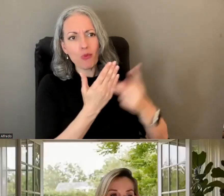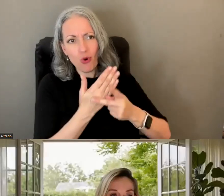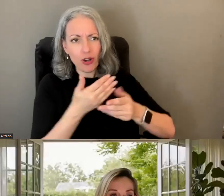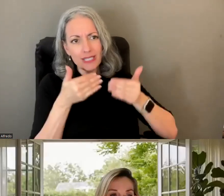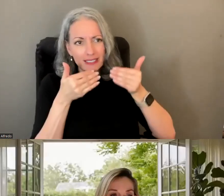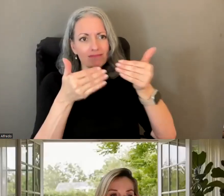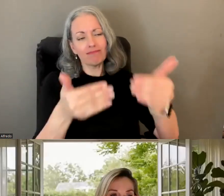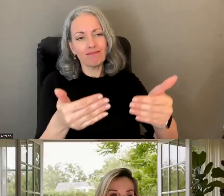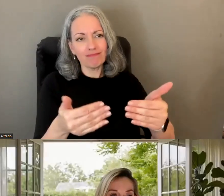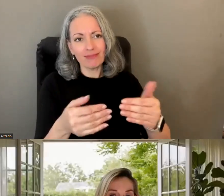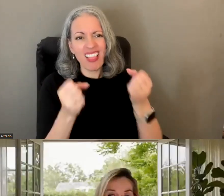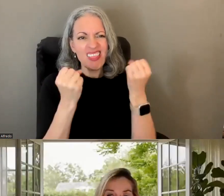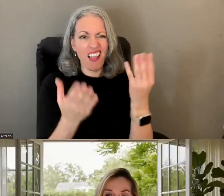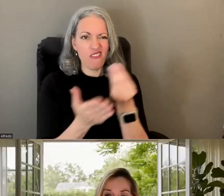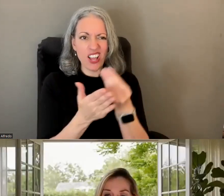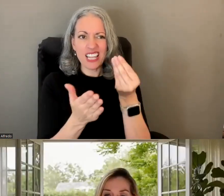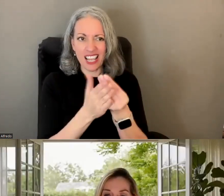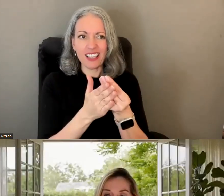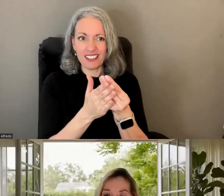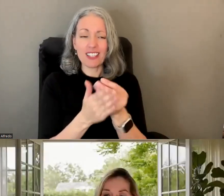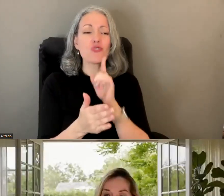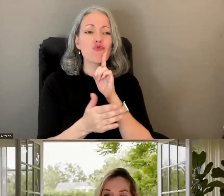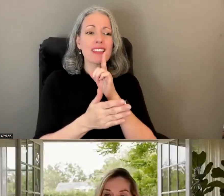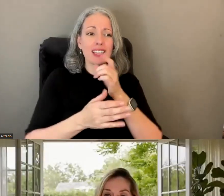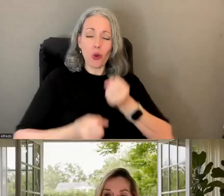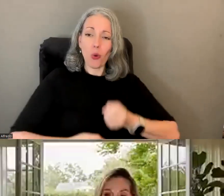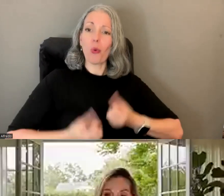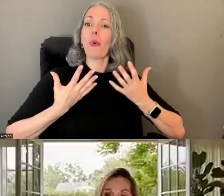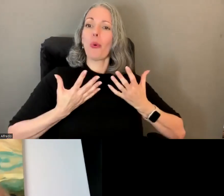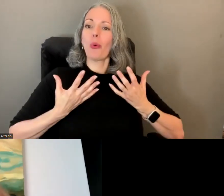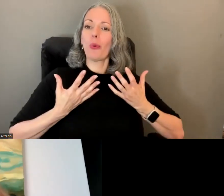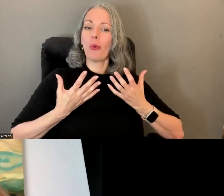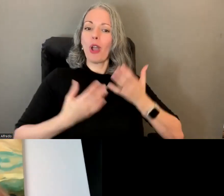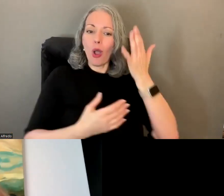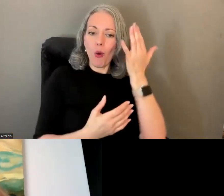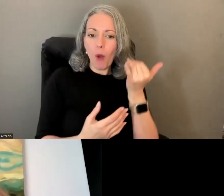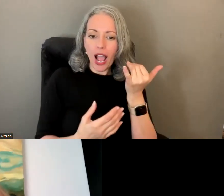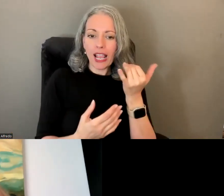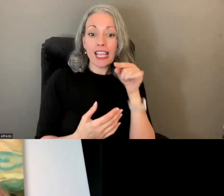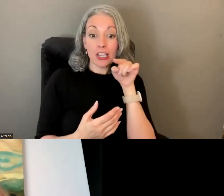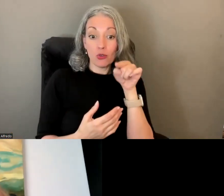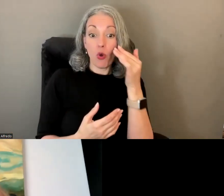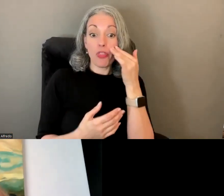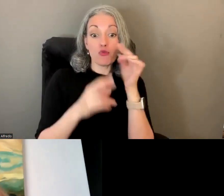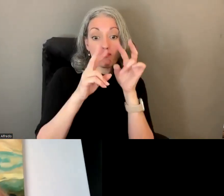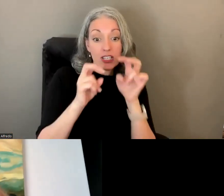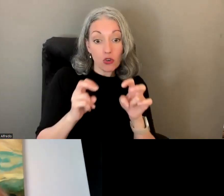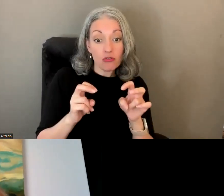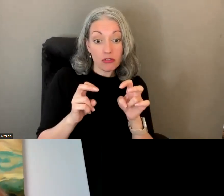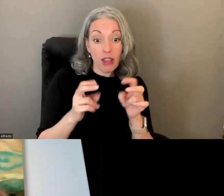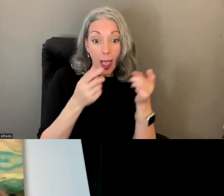such a lot of funding. I mean, it's extremely encouraging. Because it's research and there's real research going on,